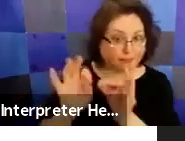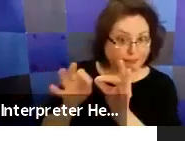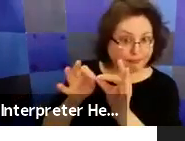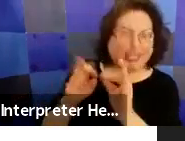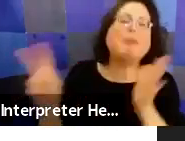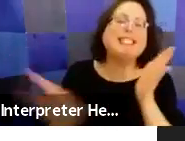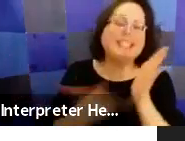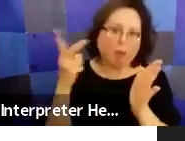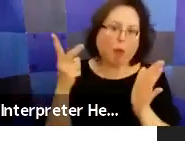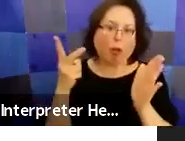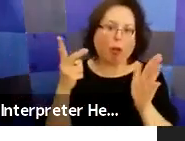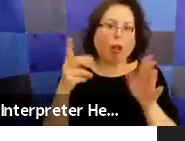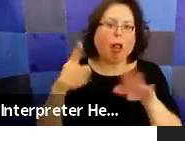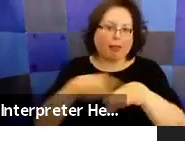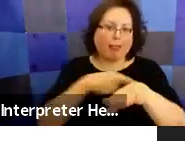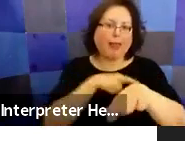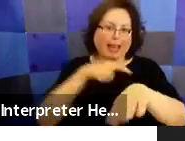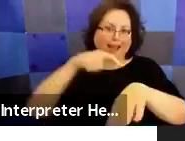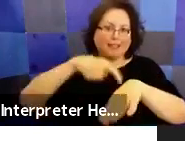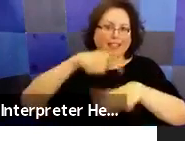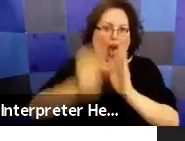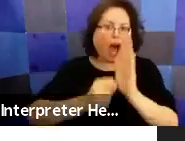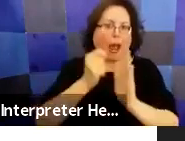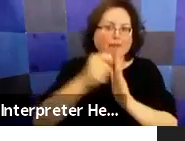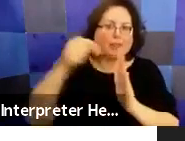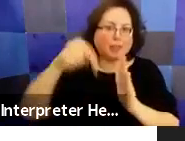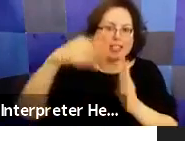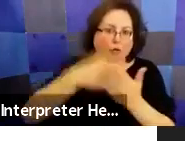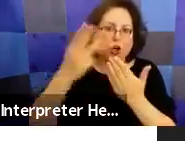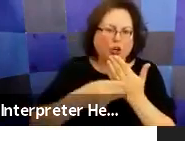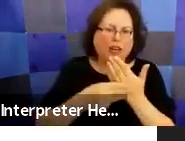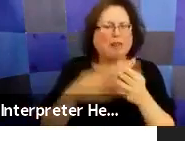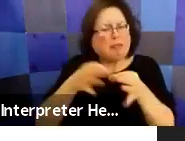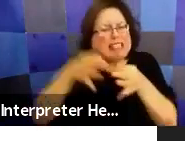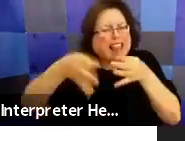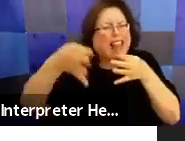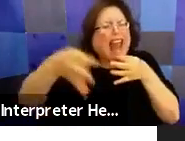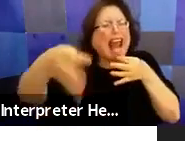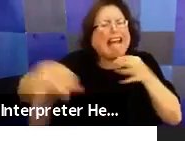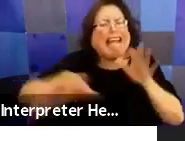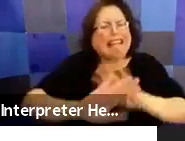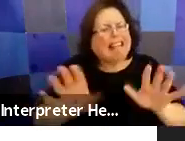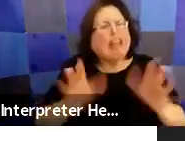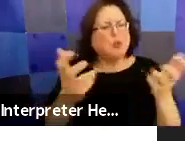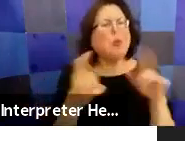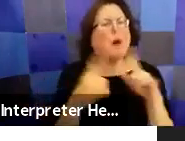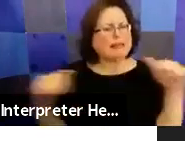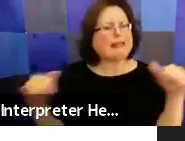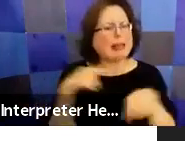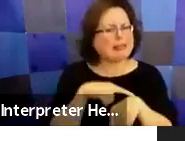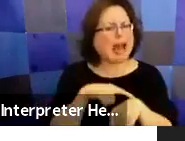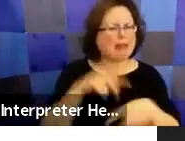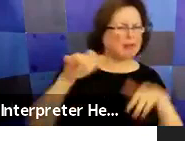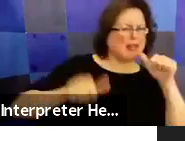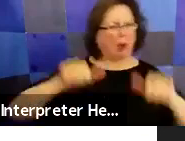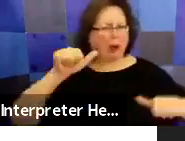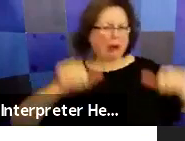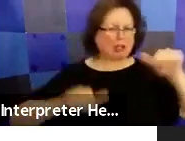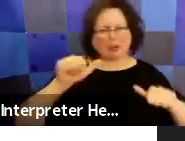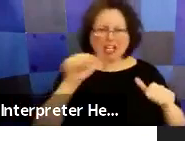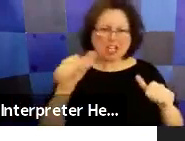the program, and it would cause a delay and maybe be a little bit clunky and inelegant.